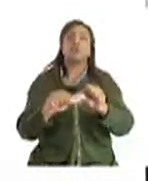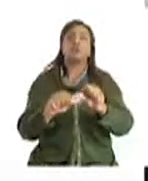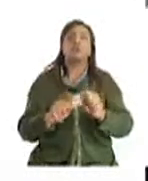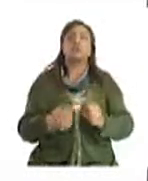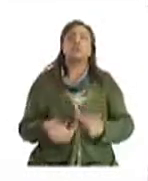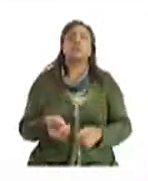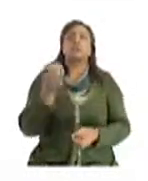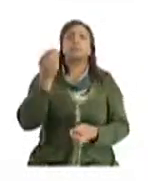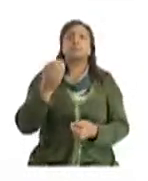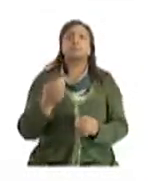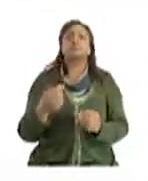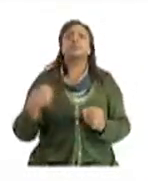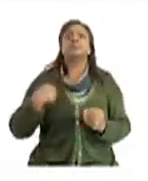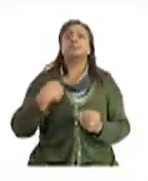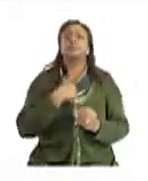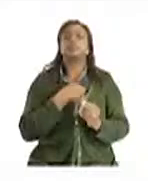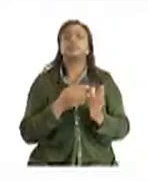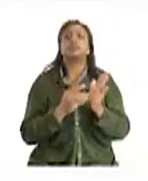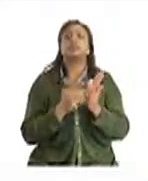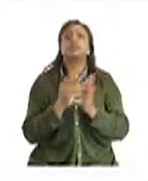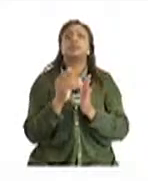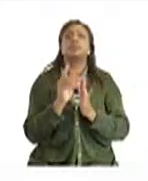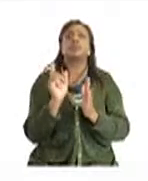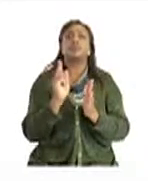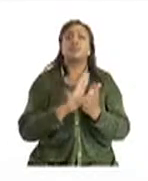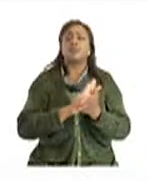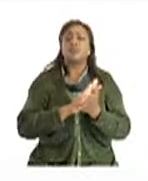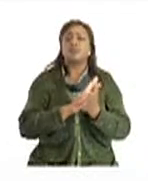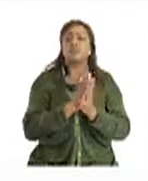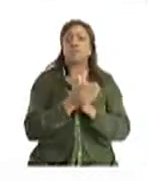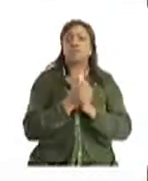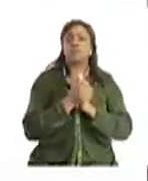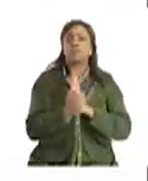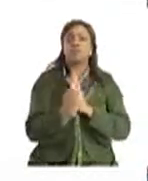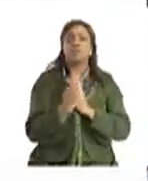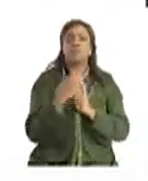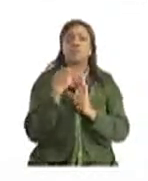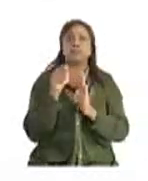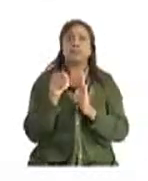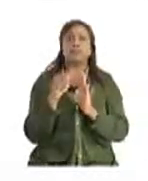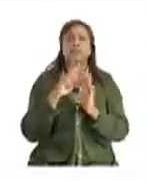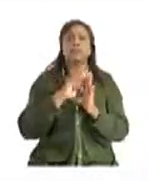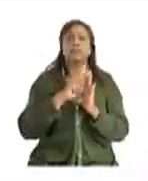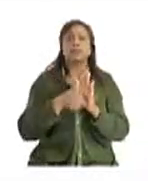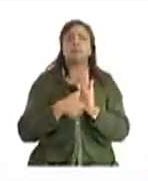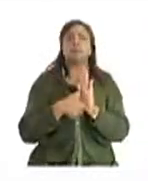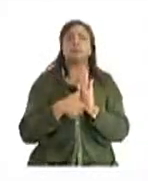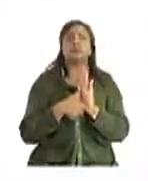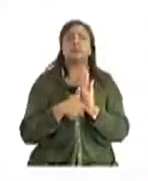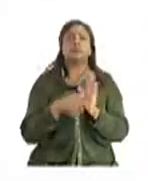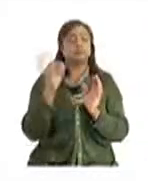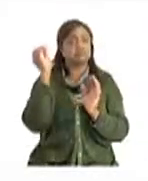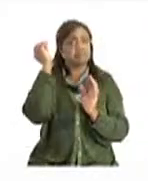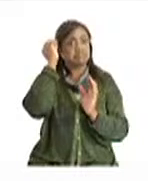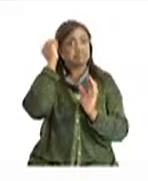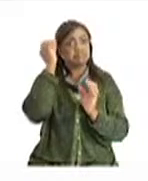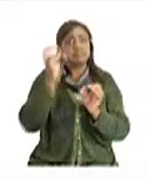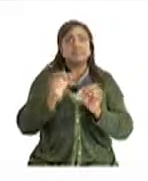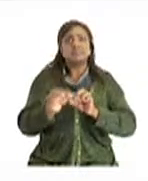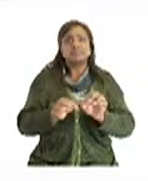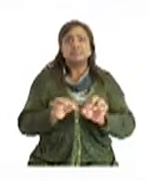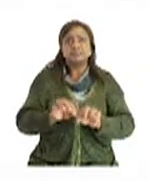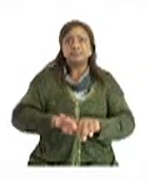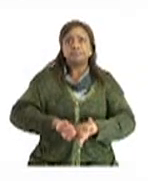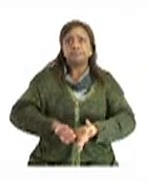development. What are the basic competencies we will encounter during this lesson? You should be able to describe the